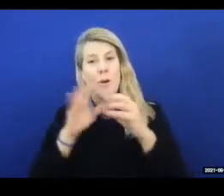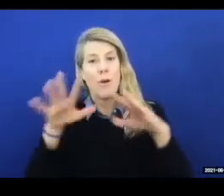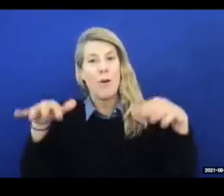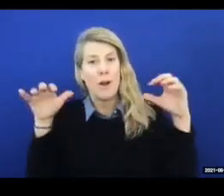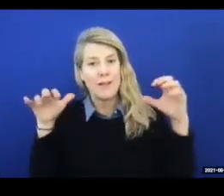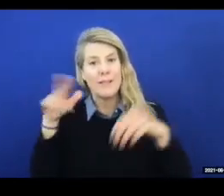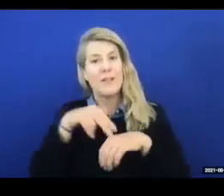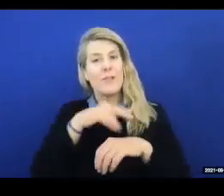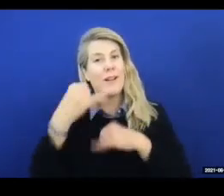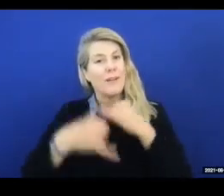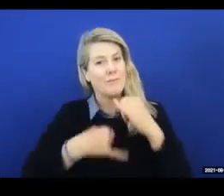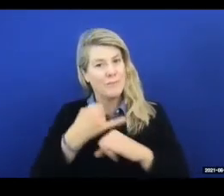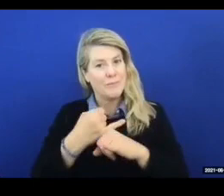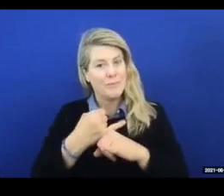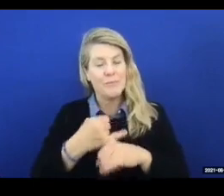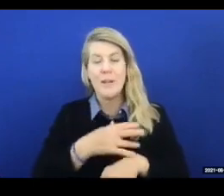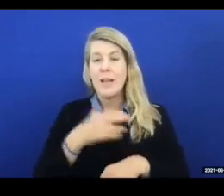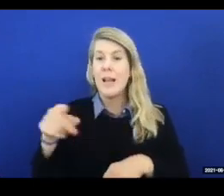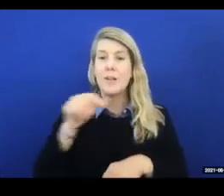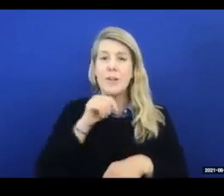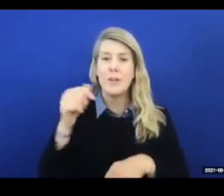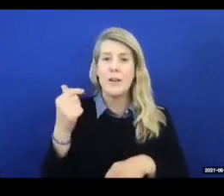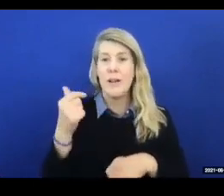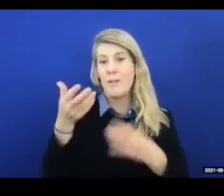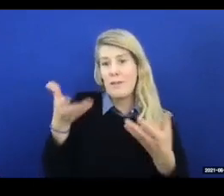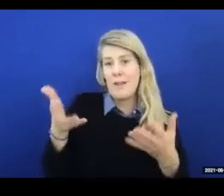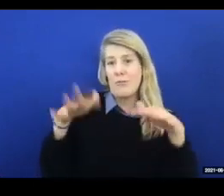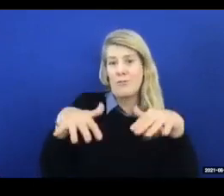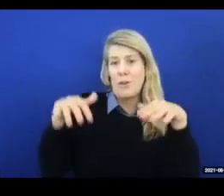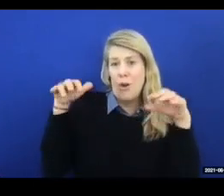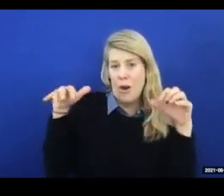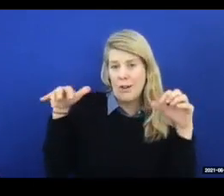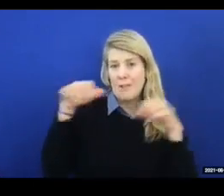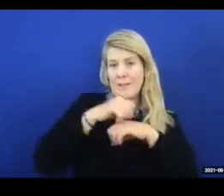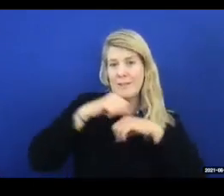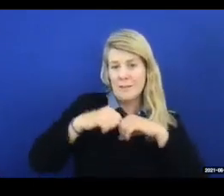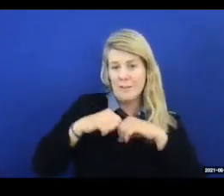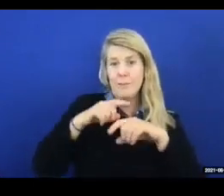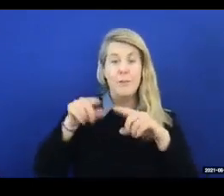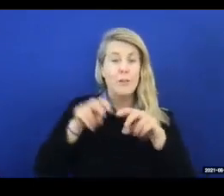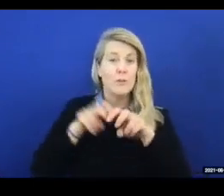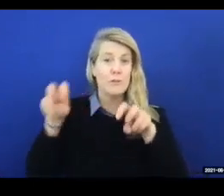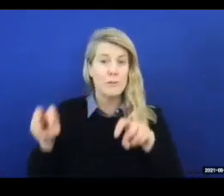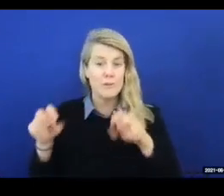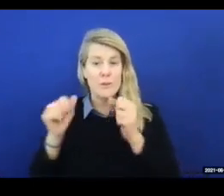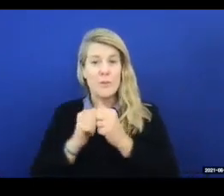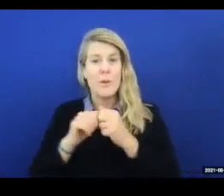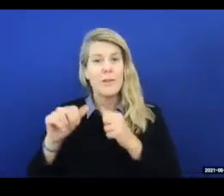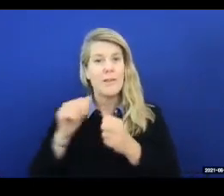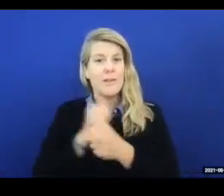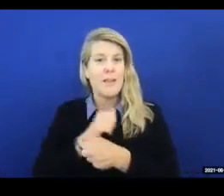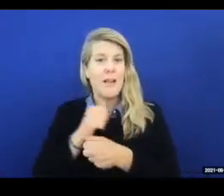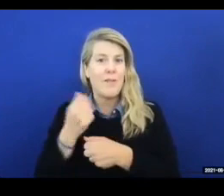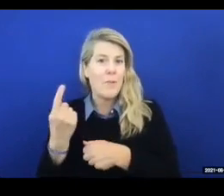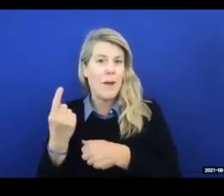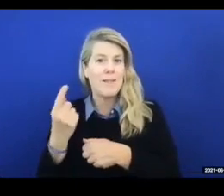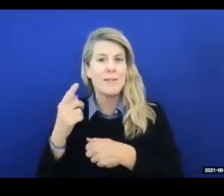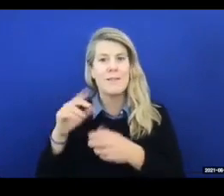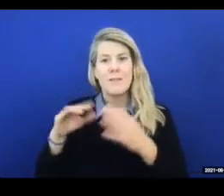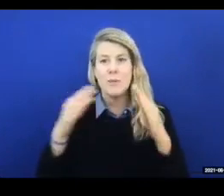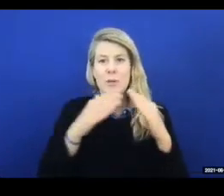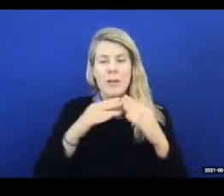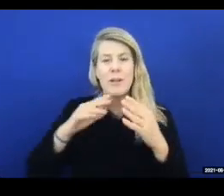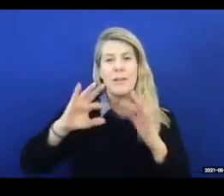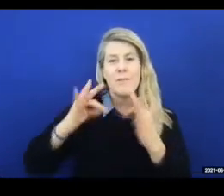and globally. And instead of being seated with your fellow graduates, you are sitting next to your loved ones, your village, your